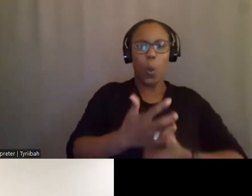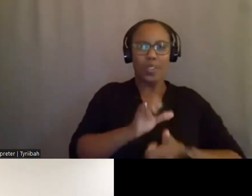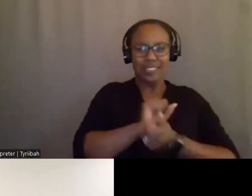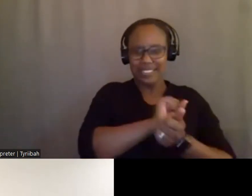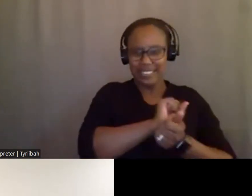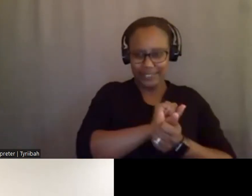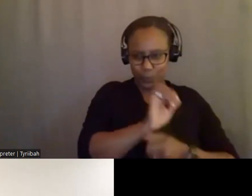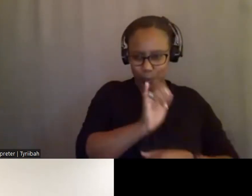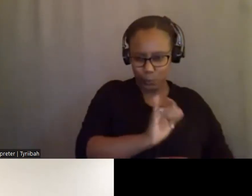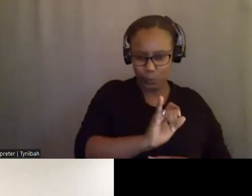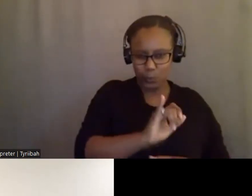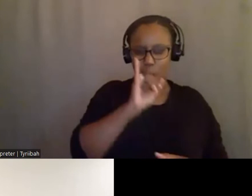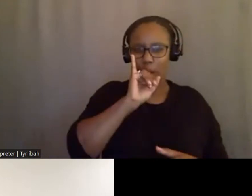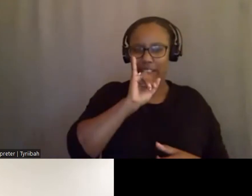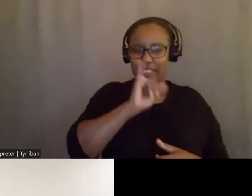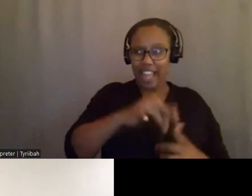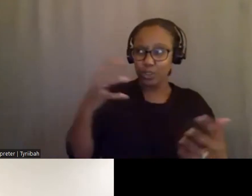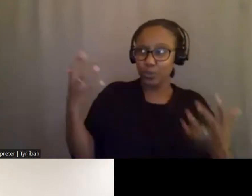tribes, other nations?